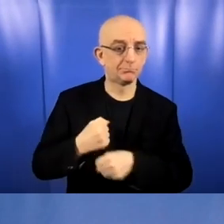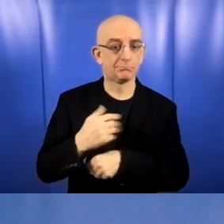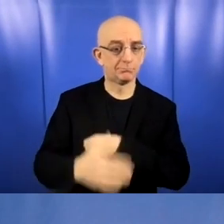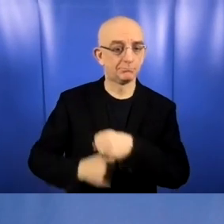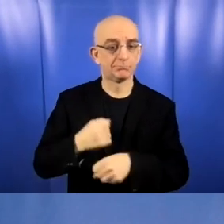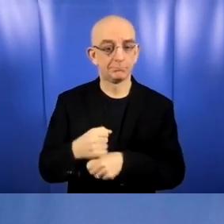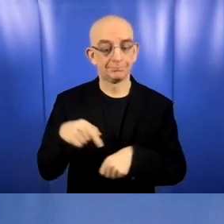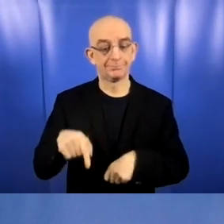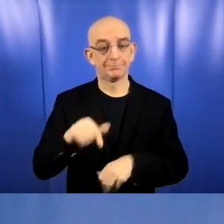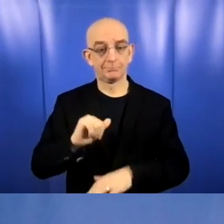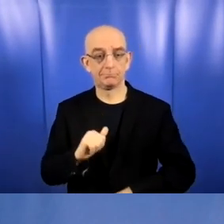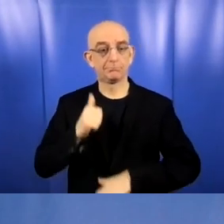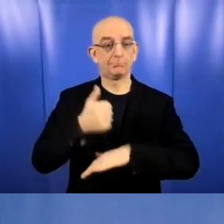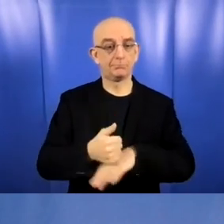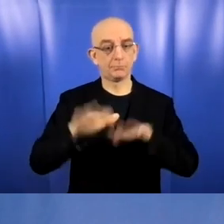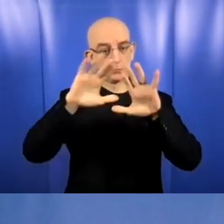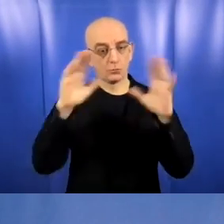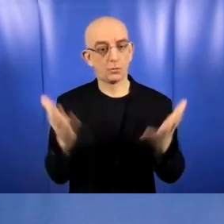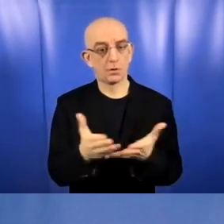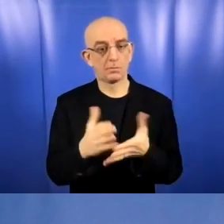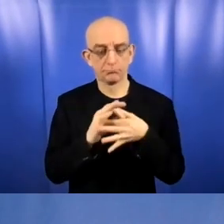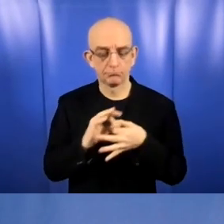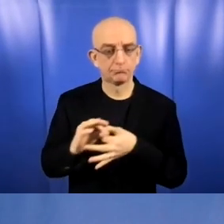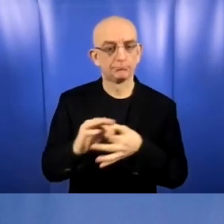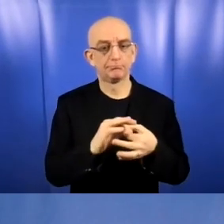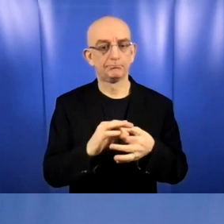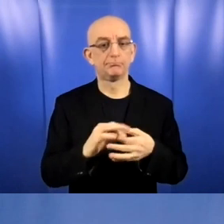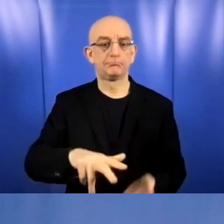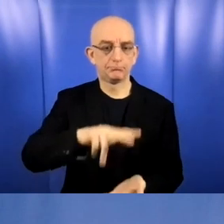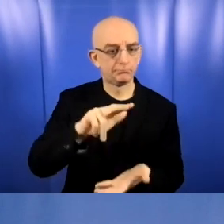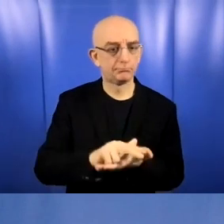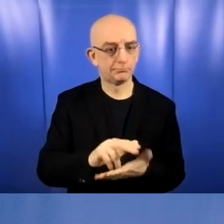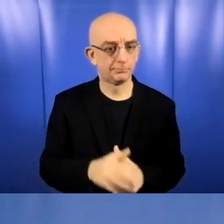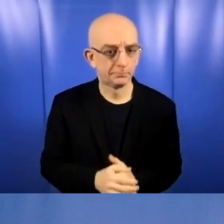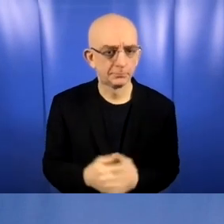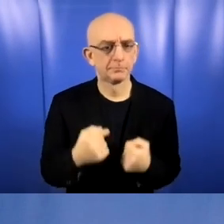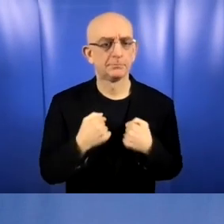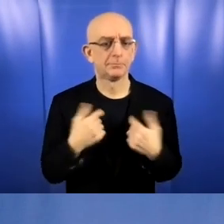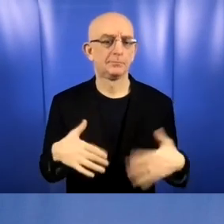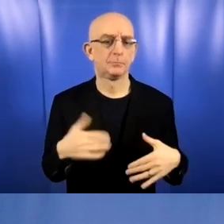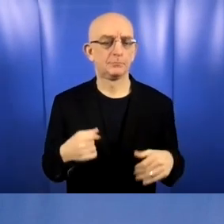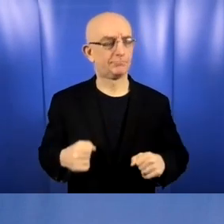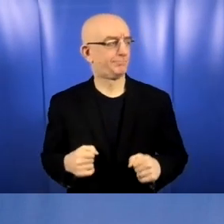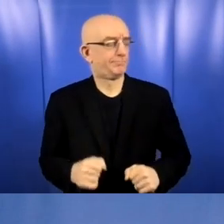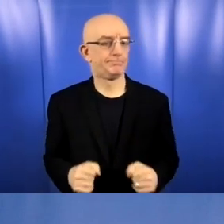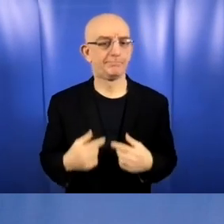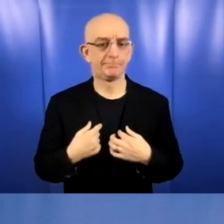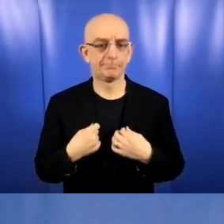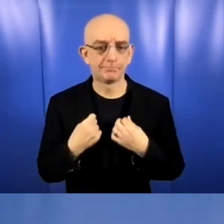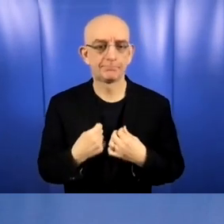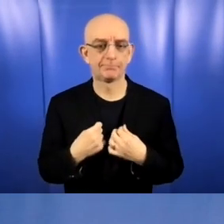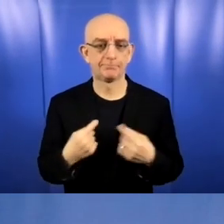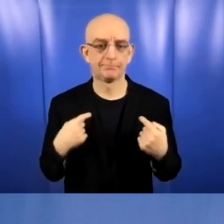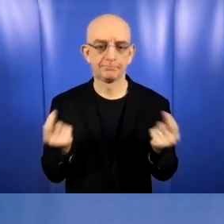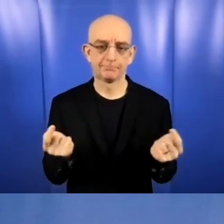Global Academic Interdisciplinary Network under Jeff. And we look forward this day to highlighting some of